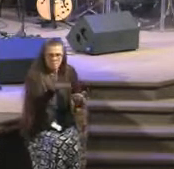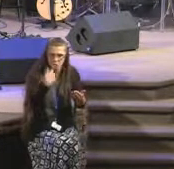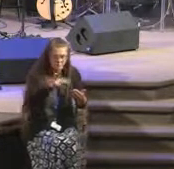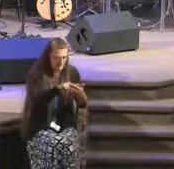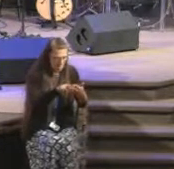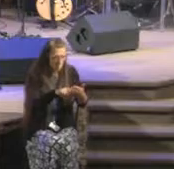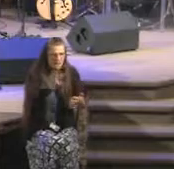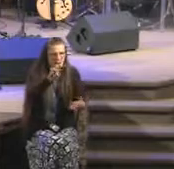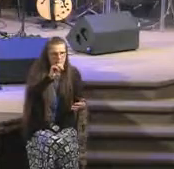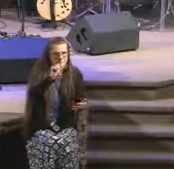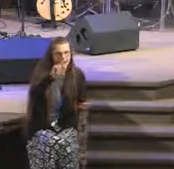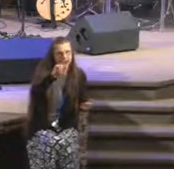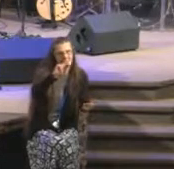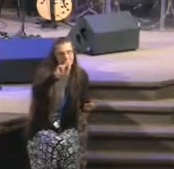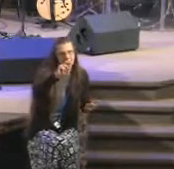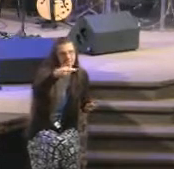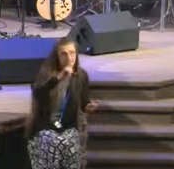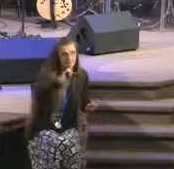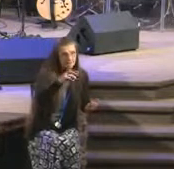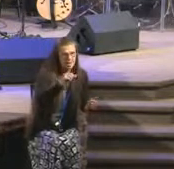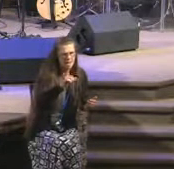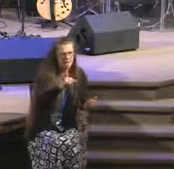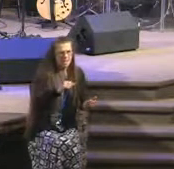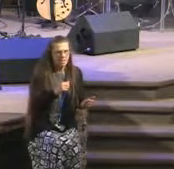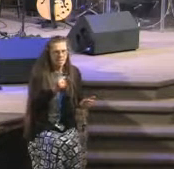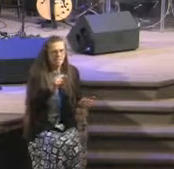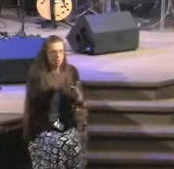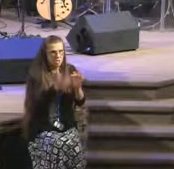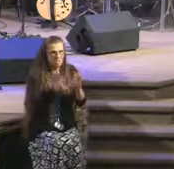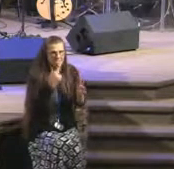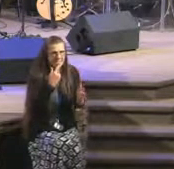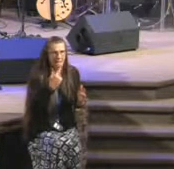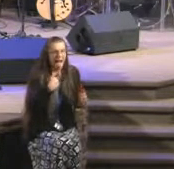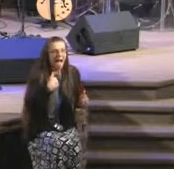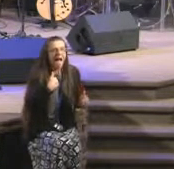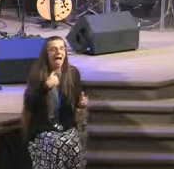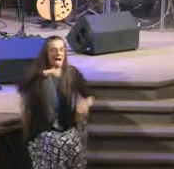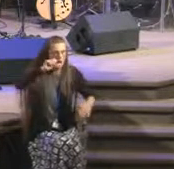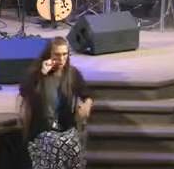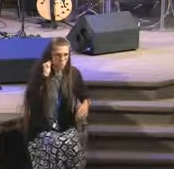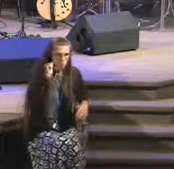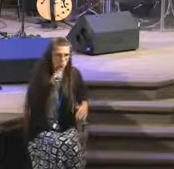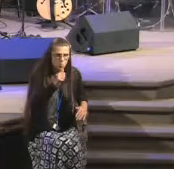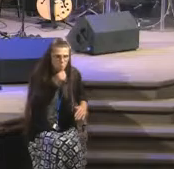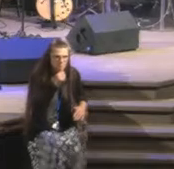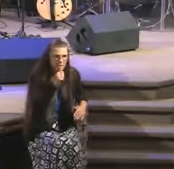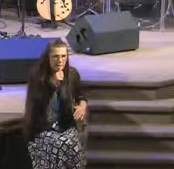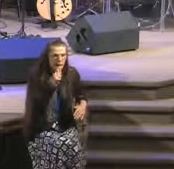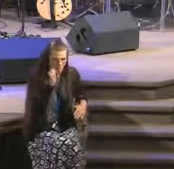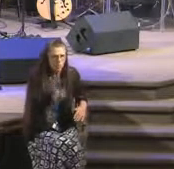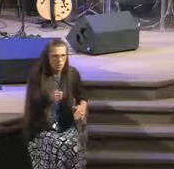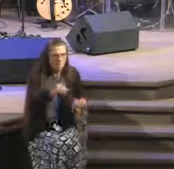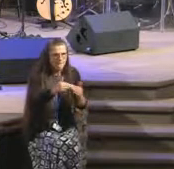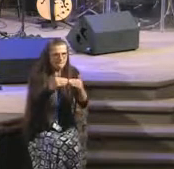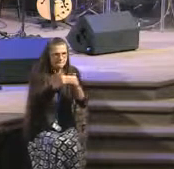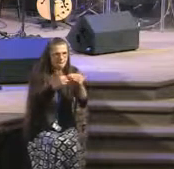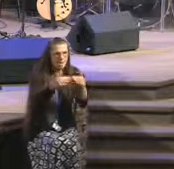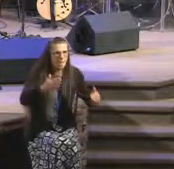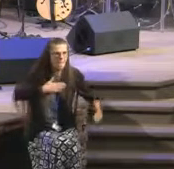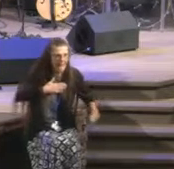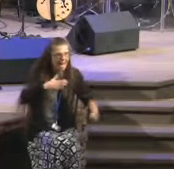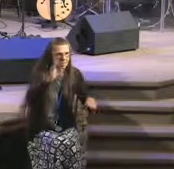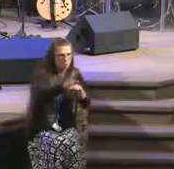reread Matthew 16, 18, and Jesus said, I will build my what? Church.